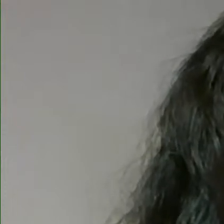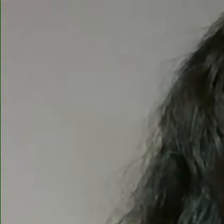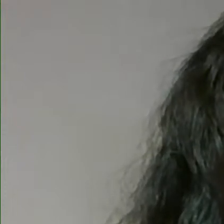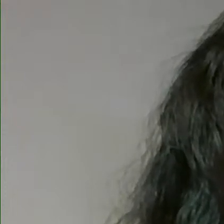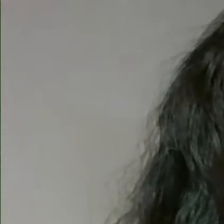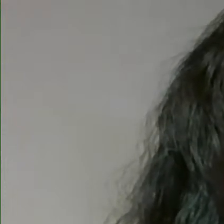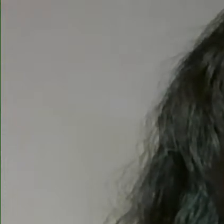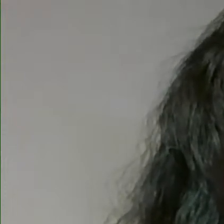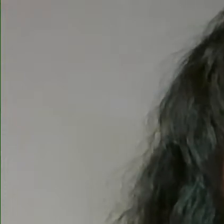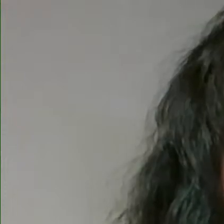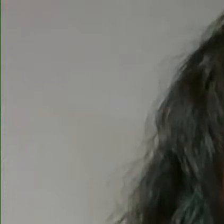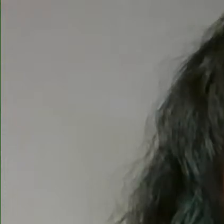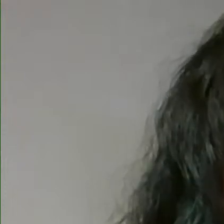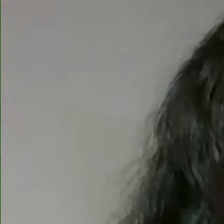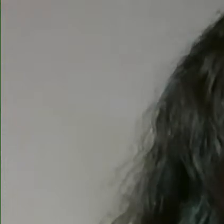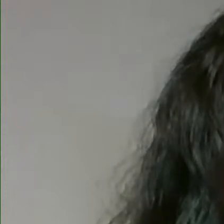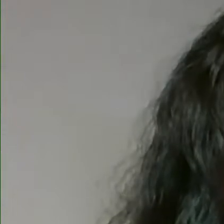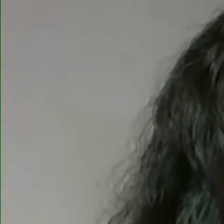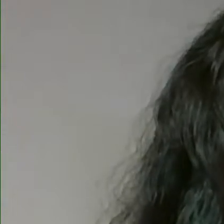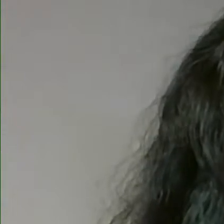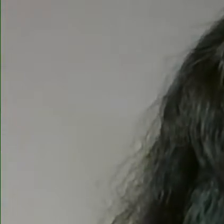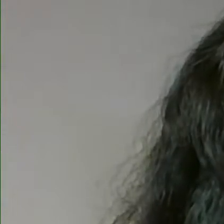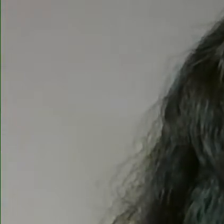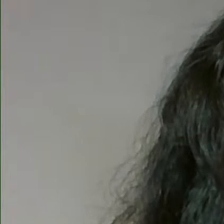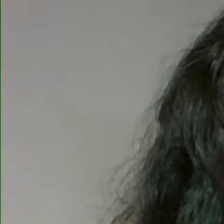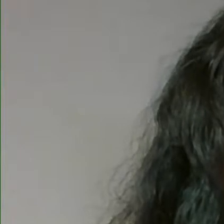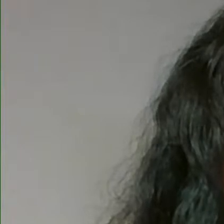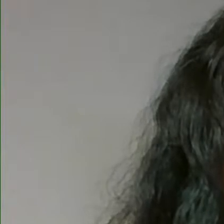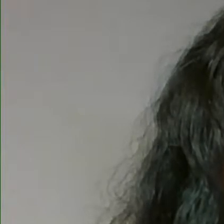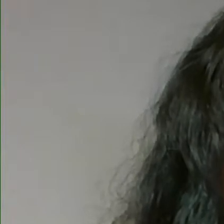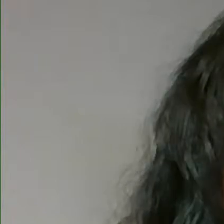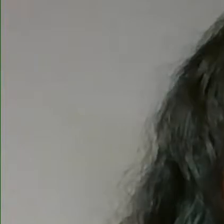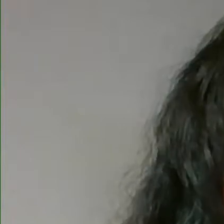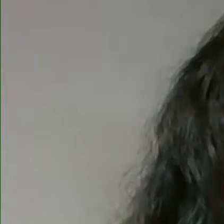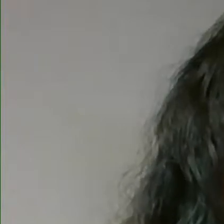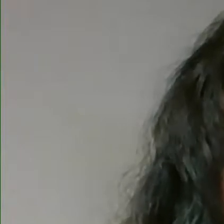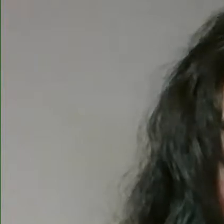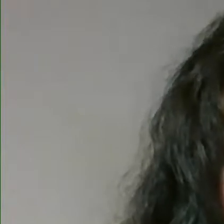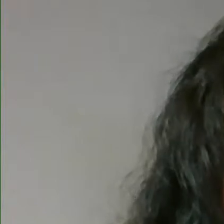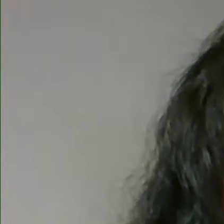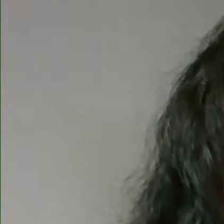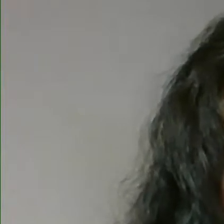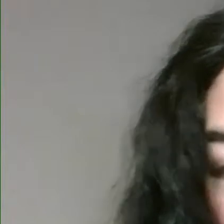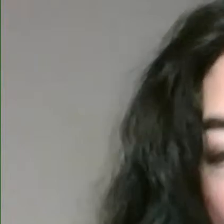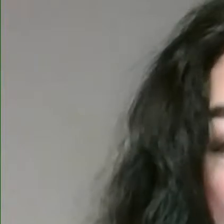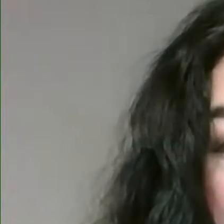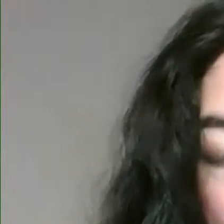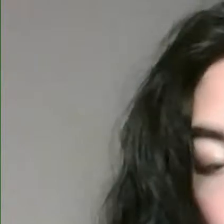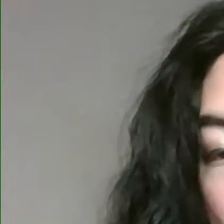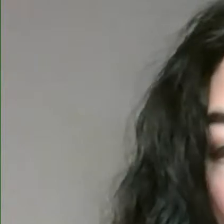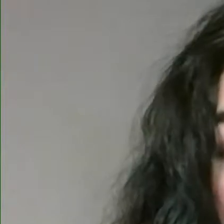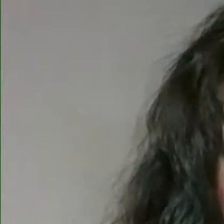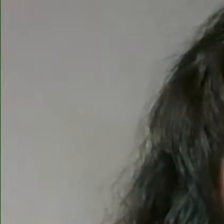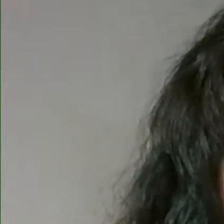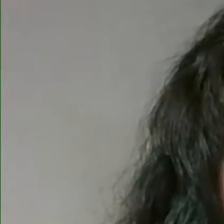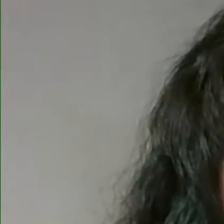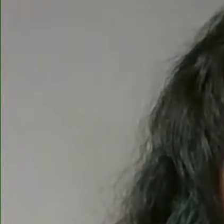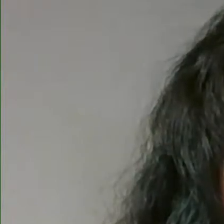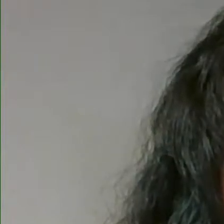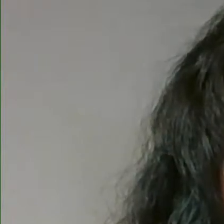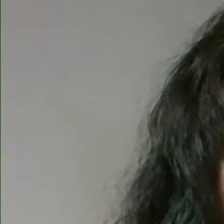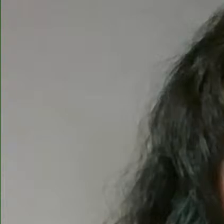information that um, hospitals are telling us, our overall community positivity rate is much lower